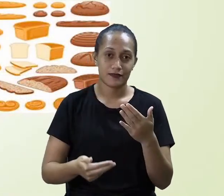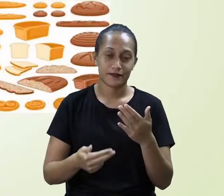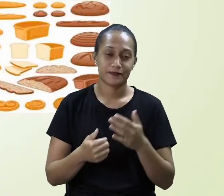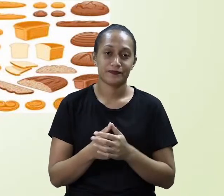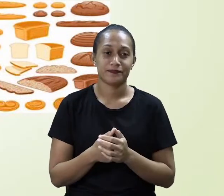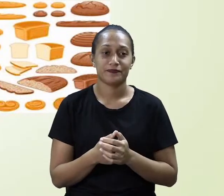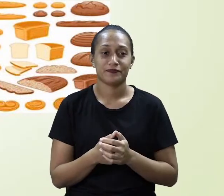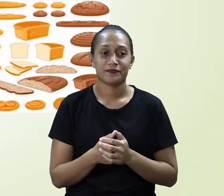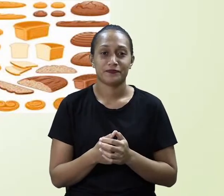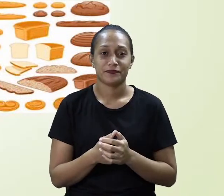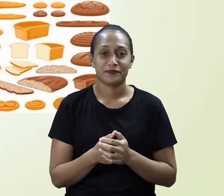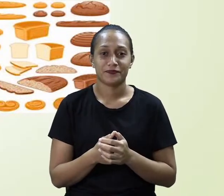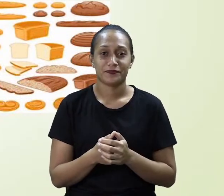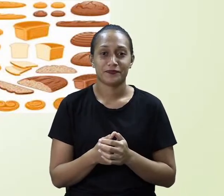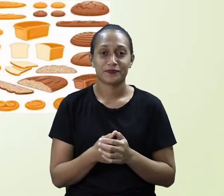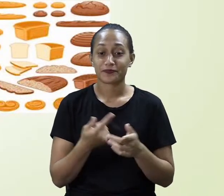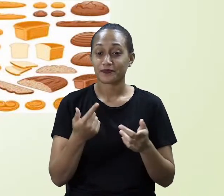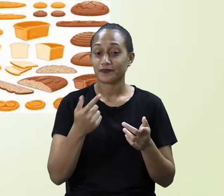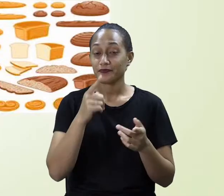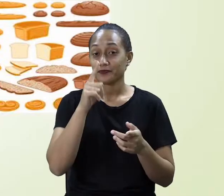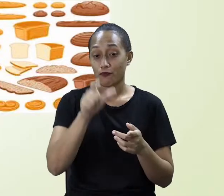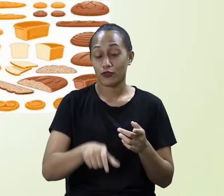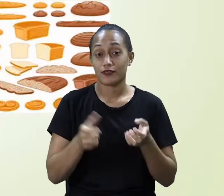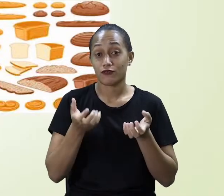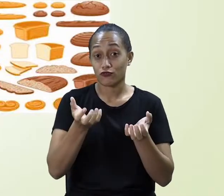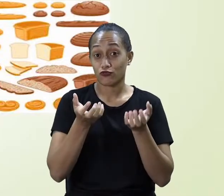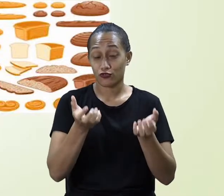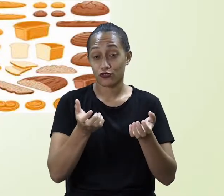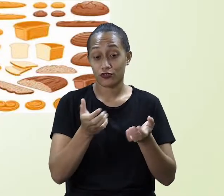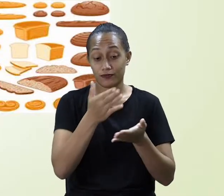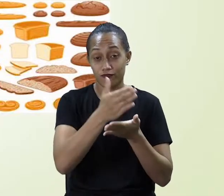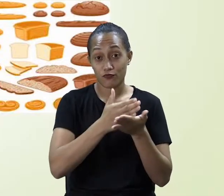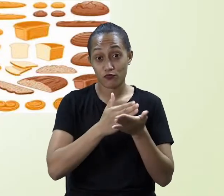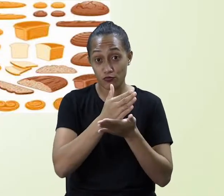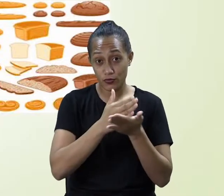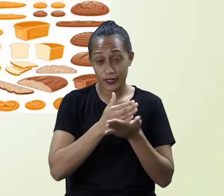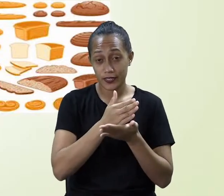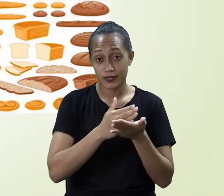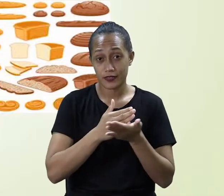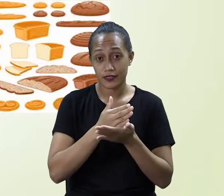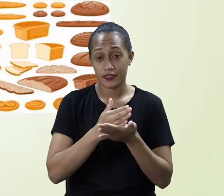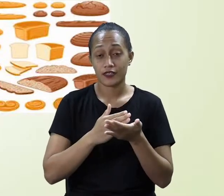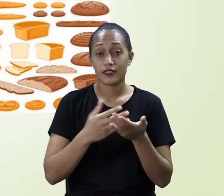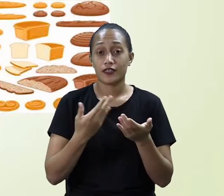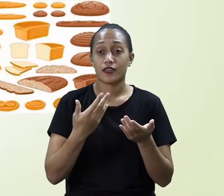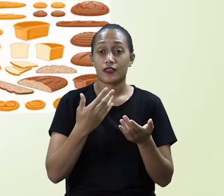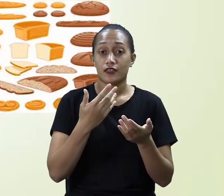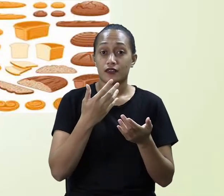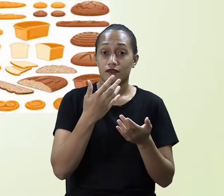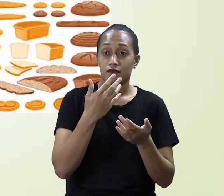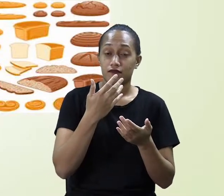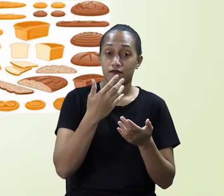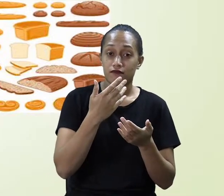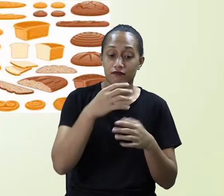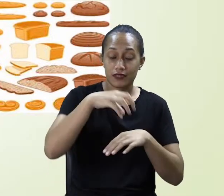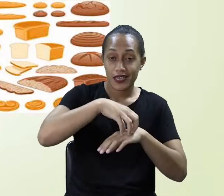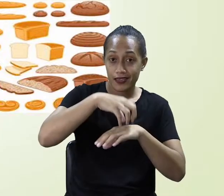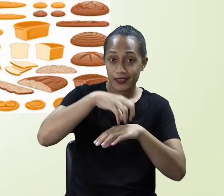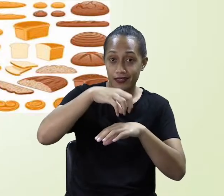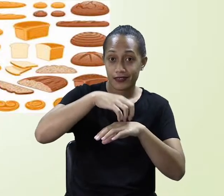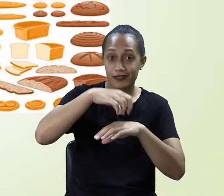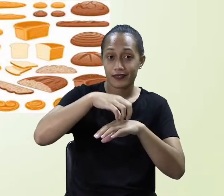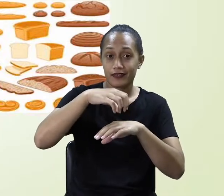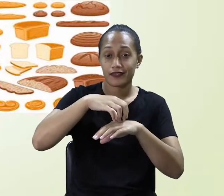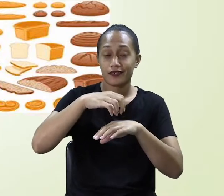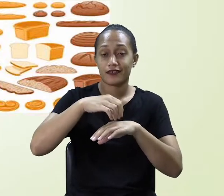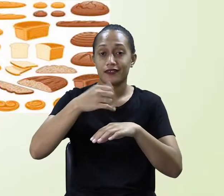baker is a producer who bakes food such as cakes, breads,